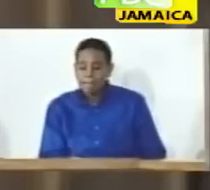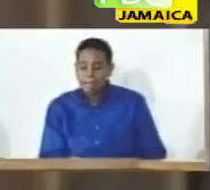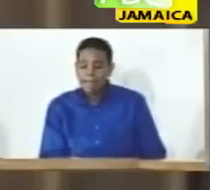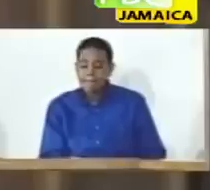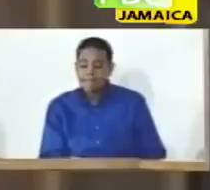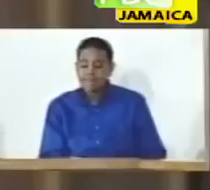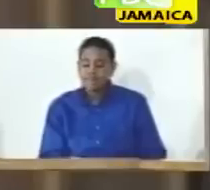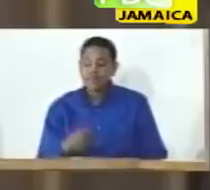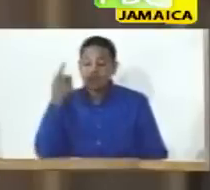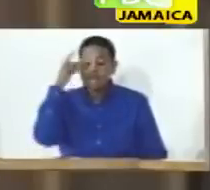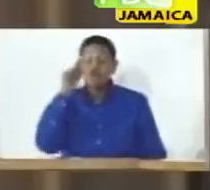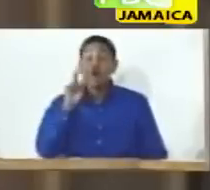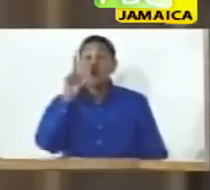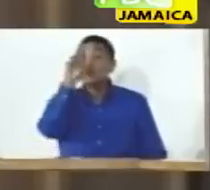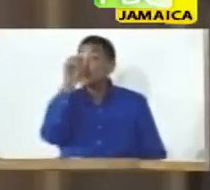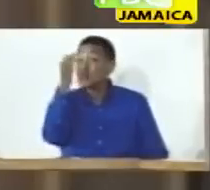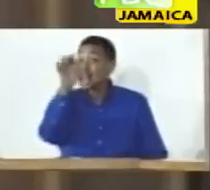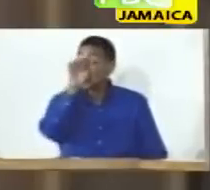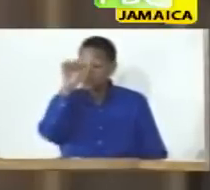For